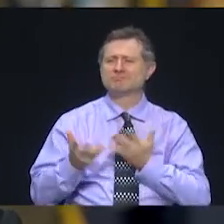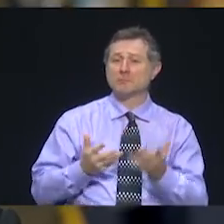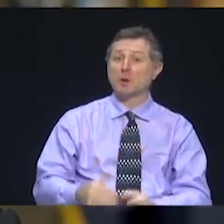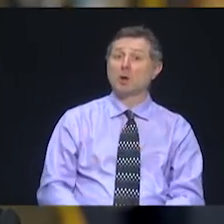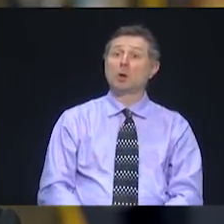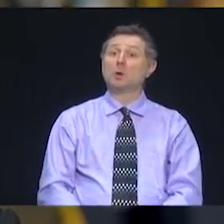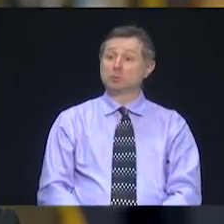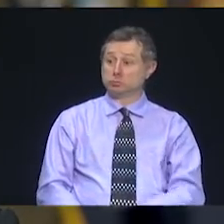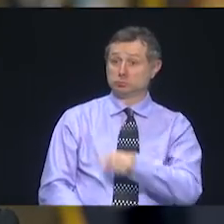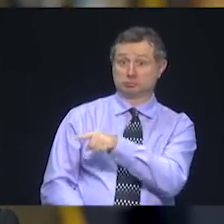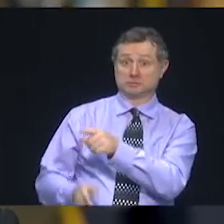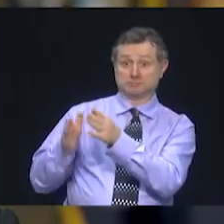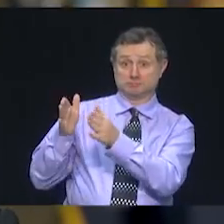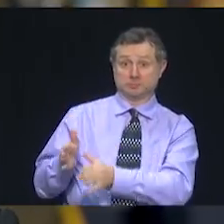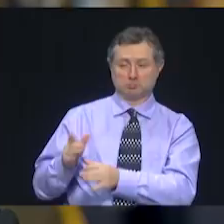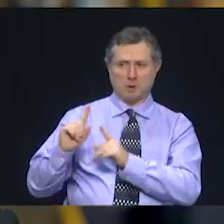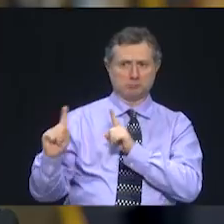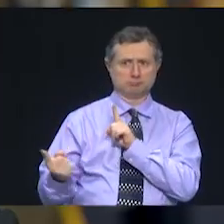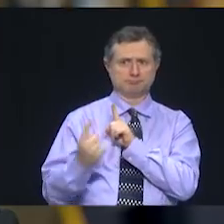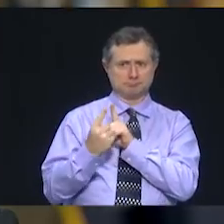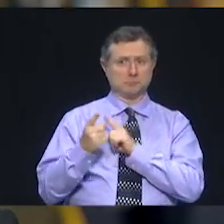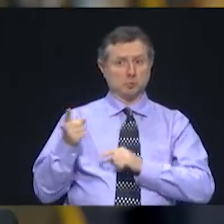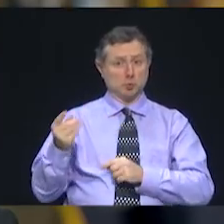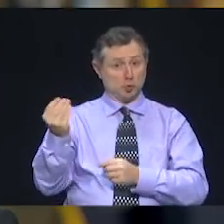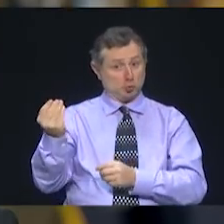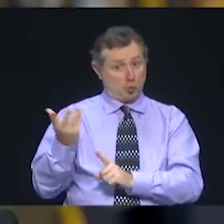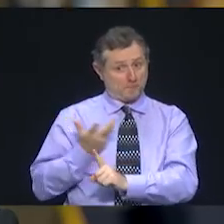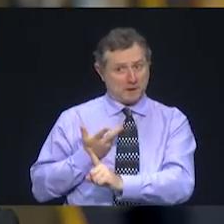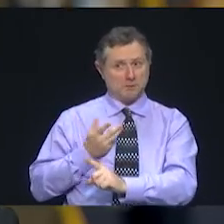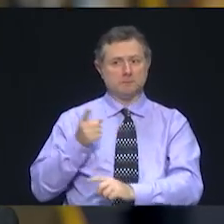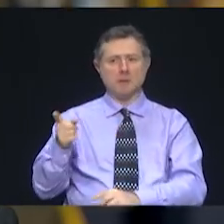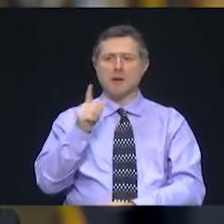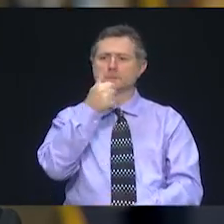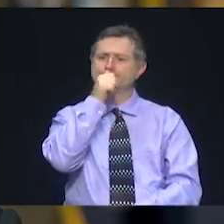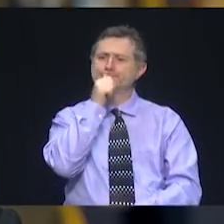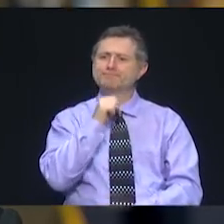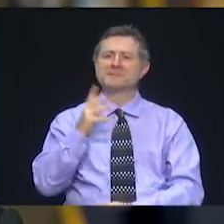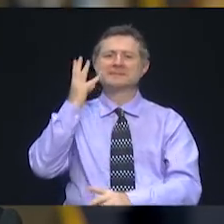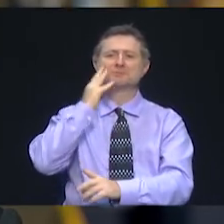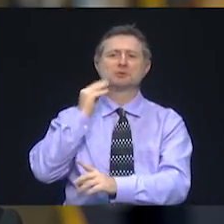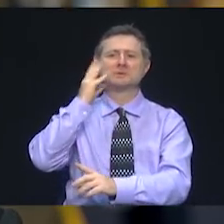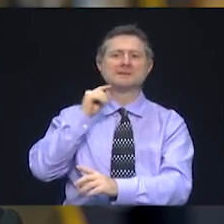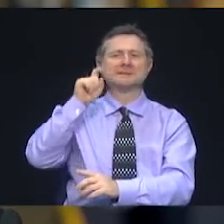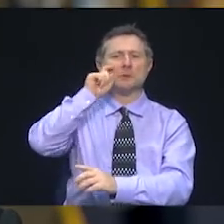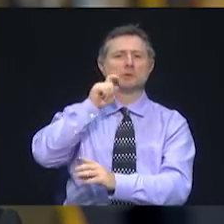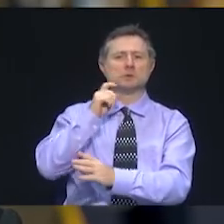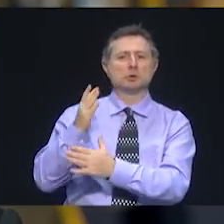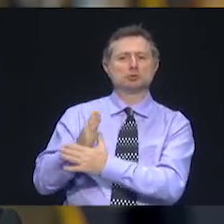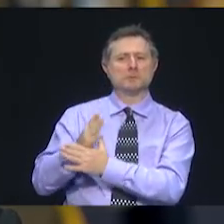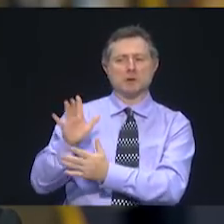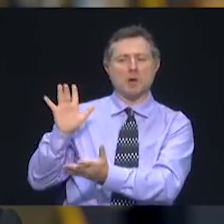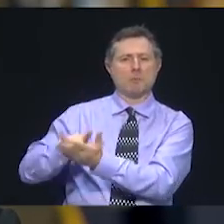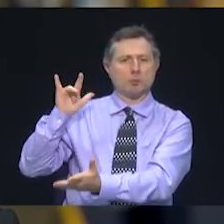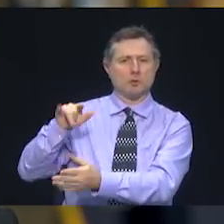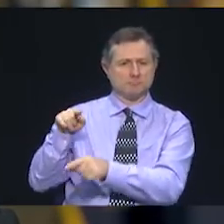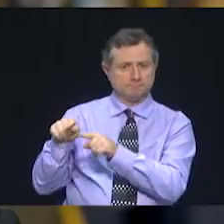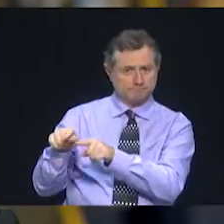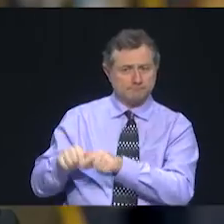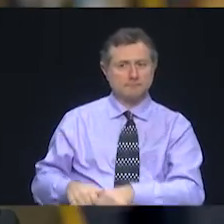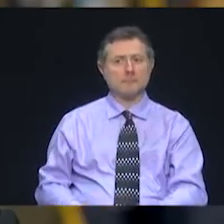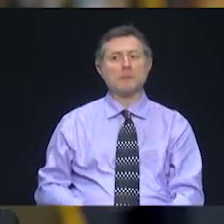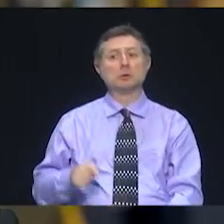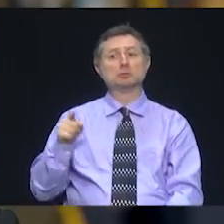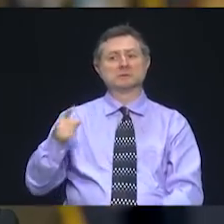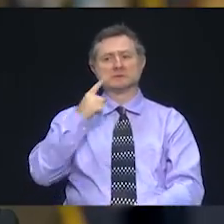to me as a survivor of sexual assault. She said that she came to work in my administration because of